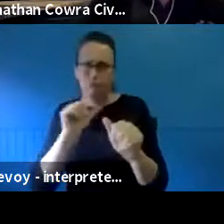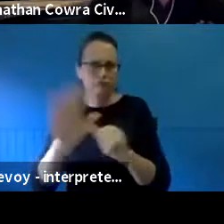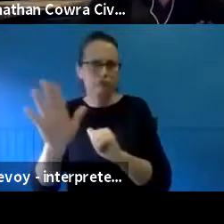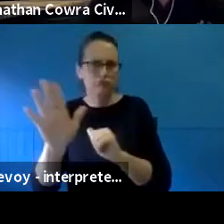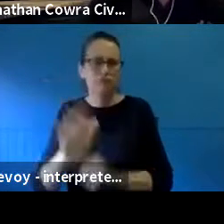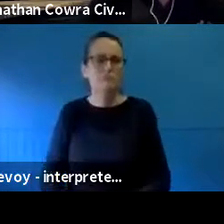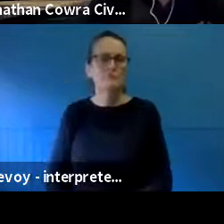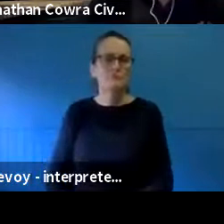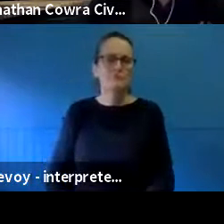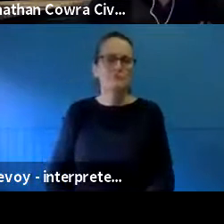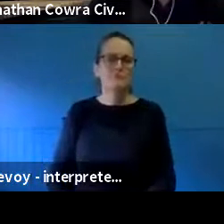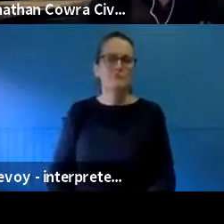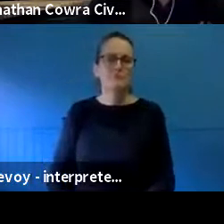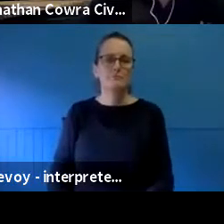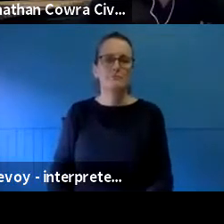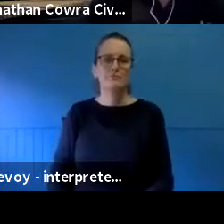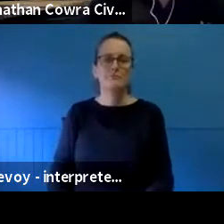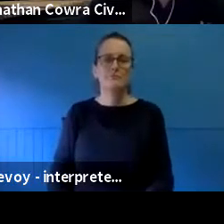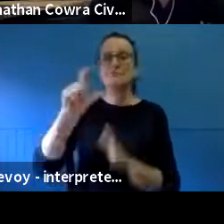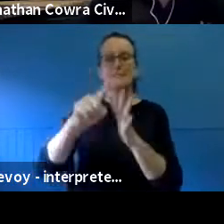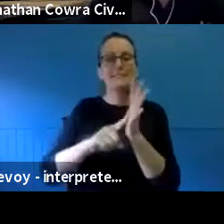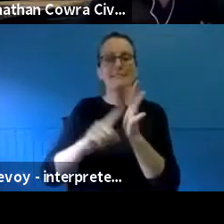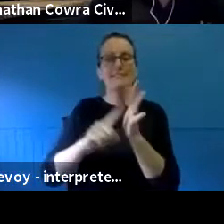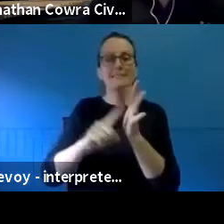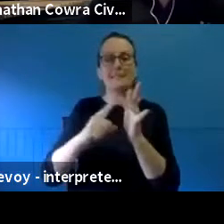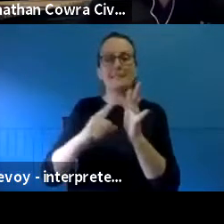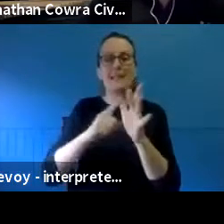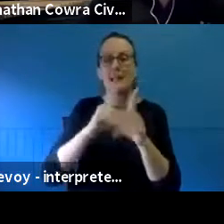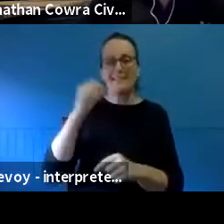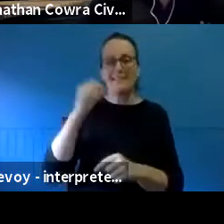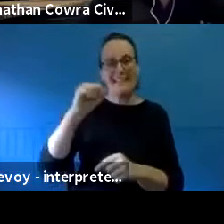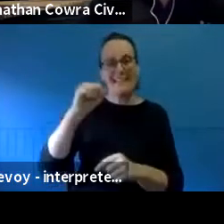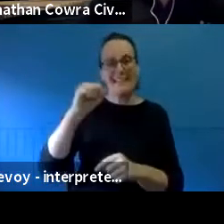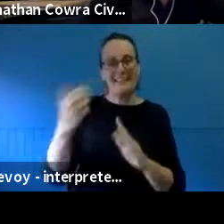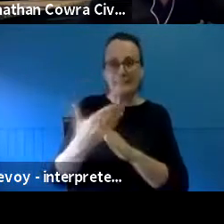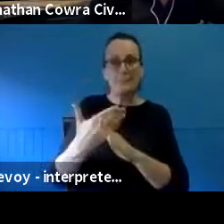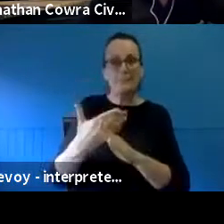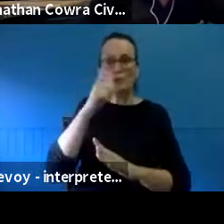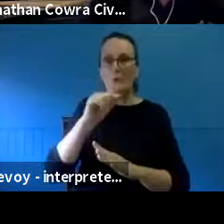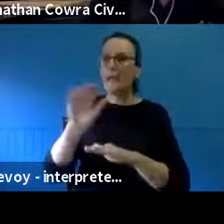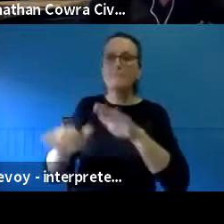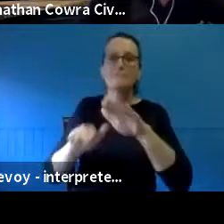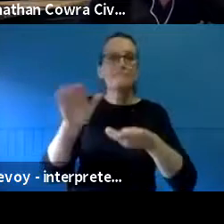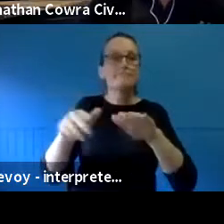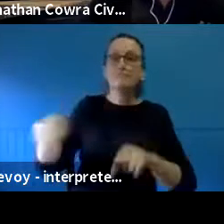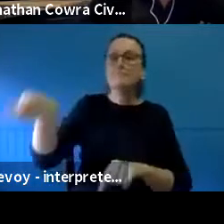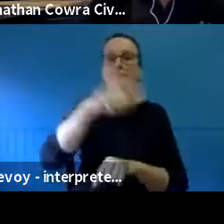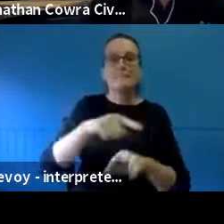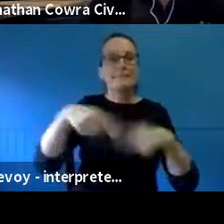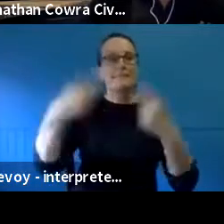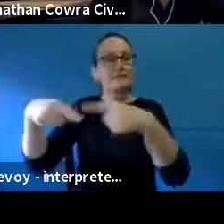already. Yeah, I have too. The accessibility and be able to reach diverse audiences and new and different